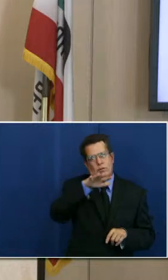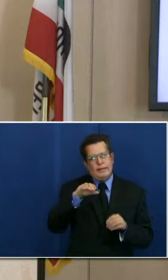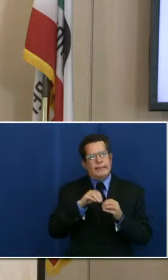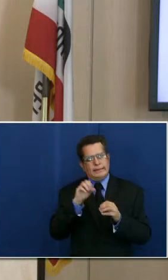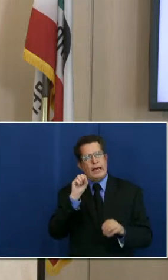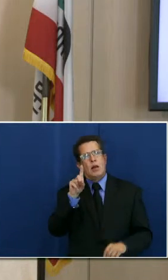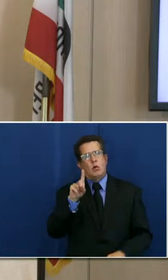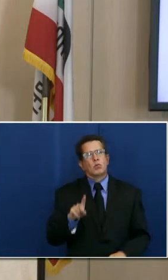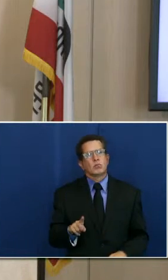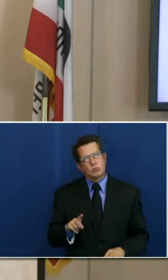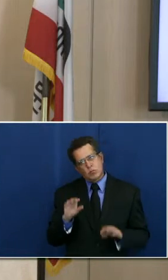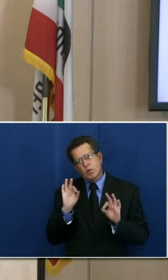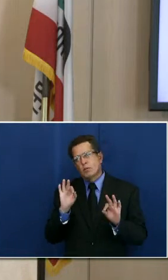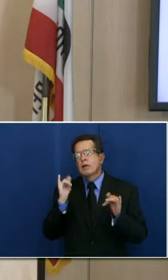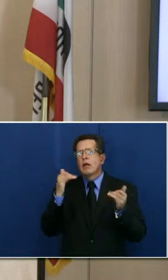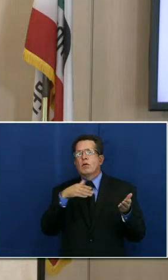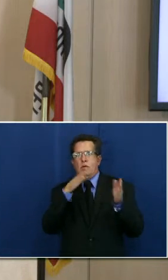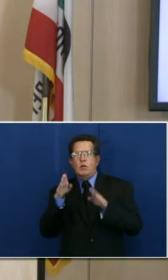as it relates to children,